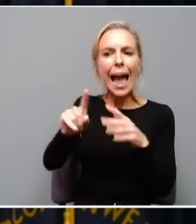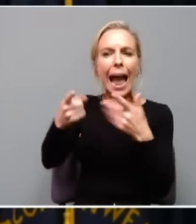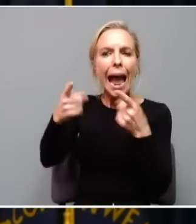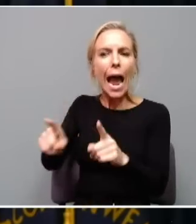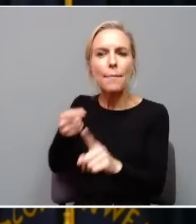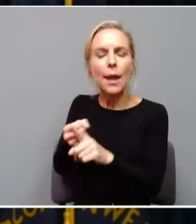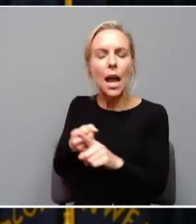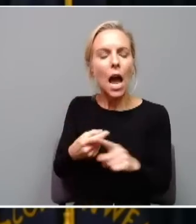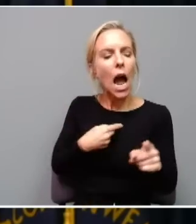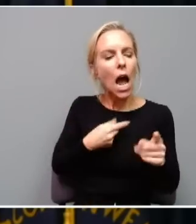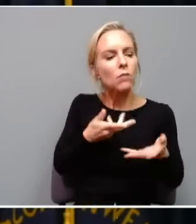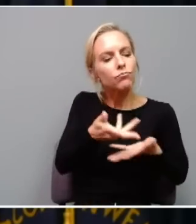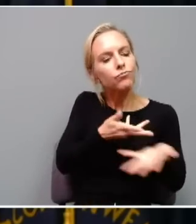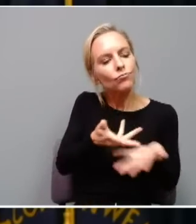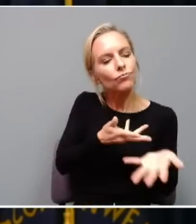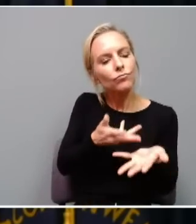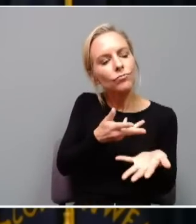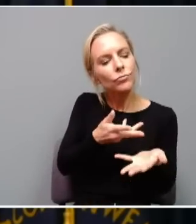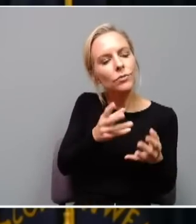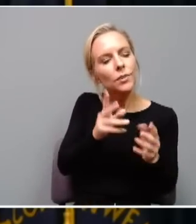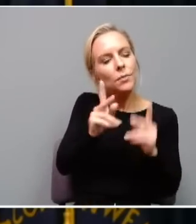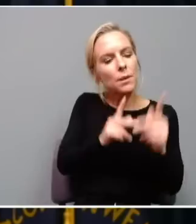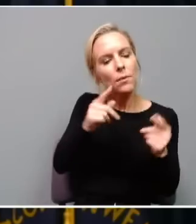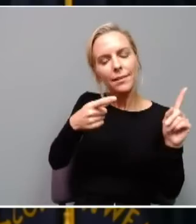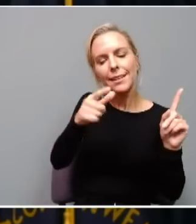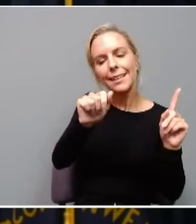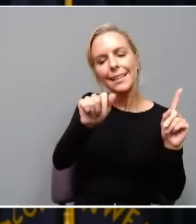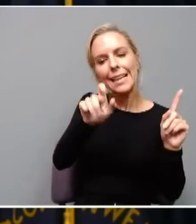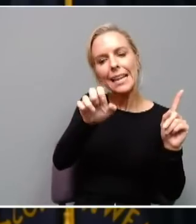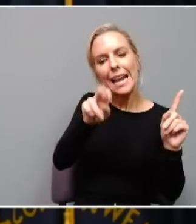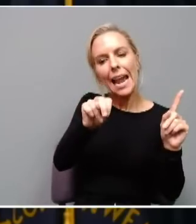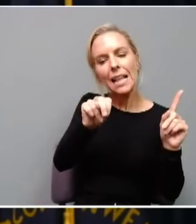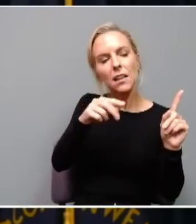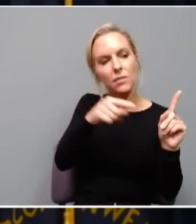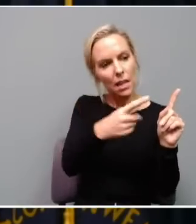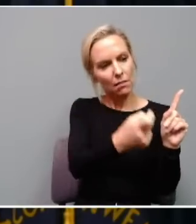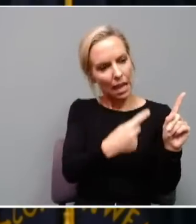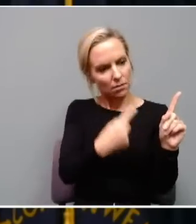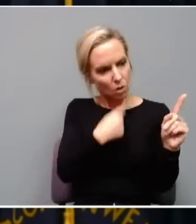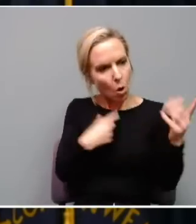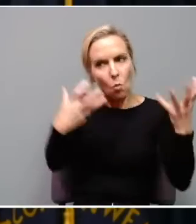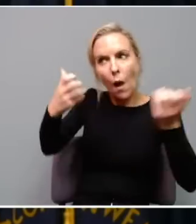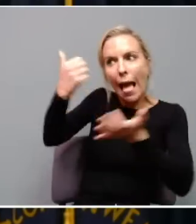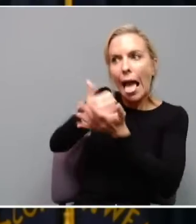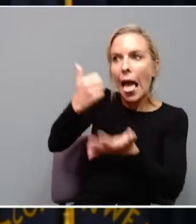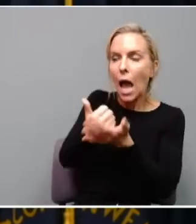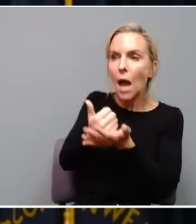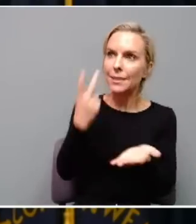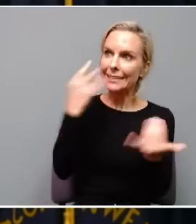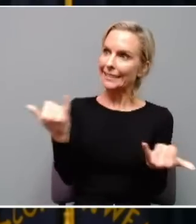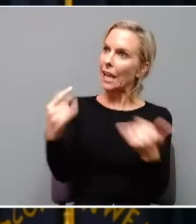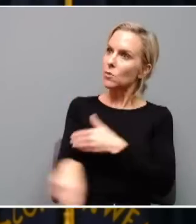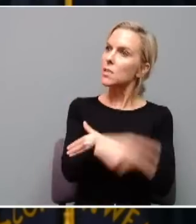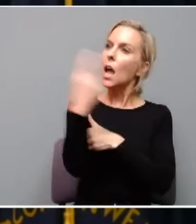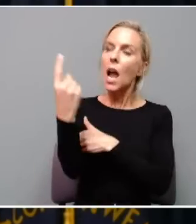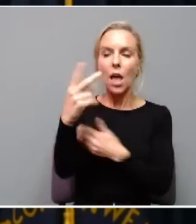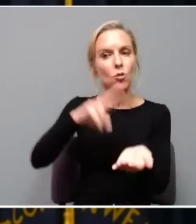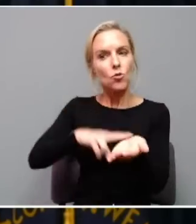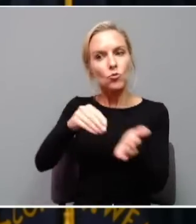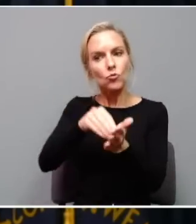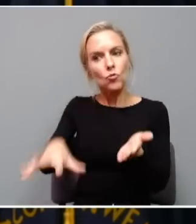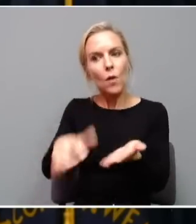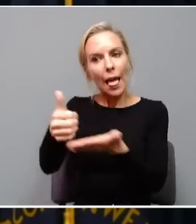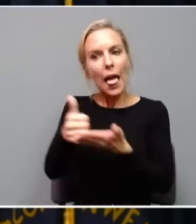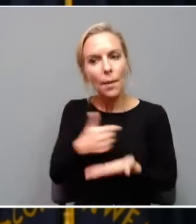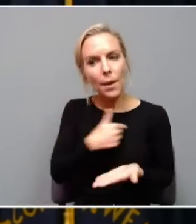folks about the need that's out there. And they said they wanted to help, and look at where we are today. So I think if we keep